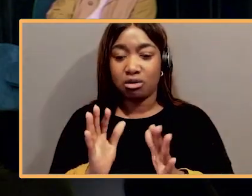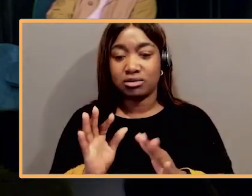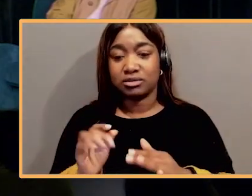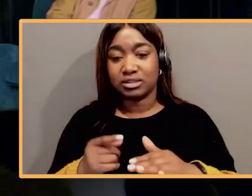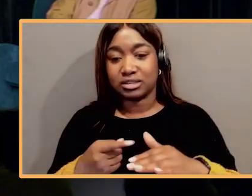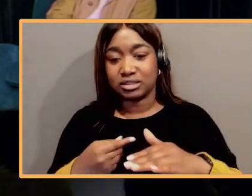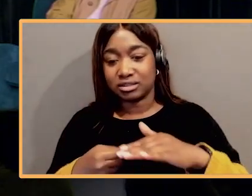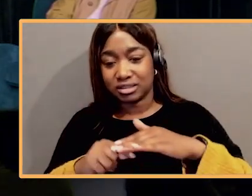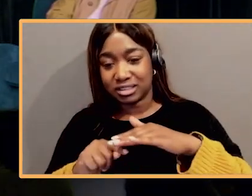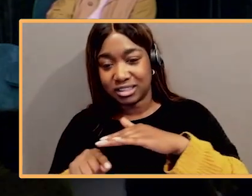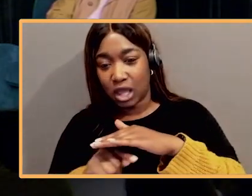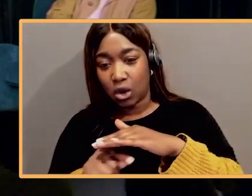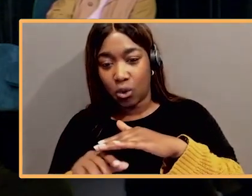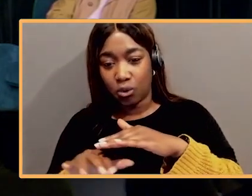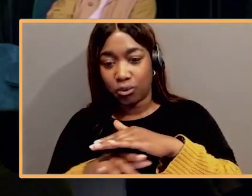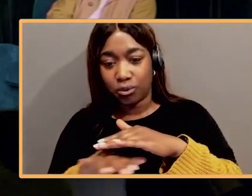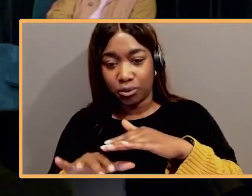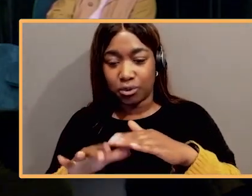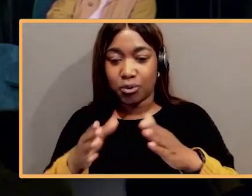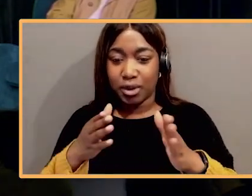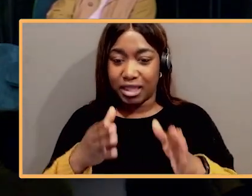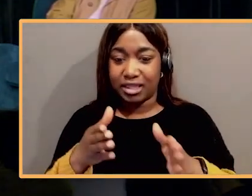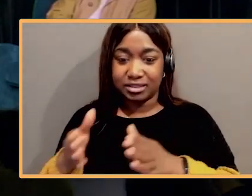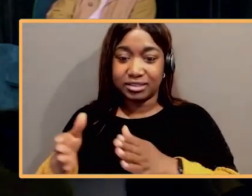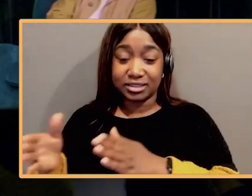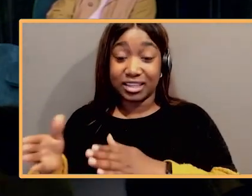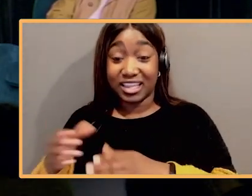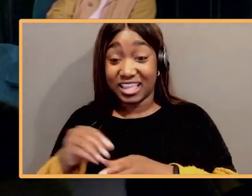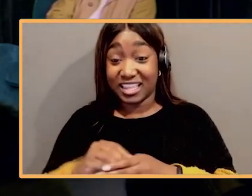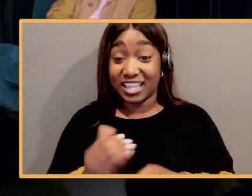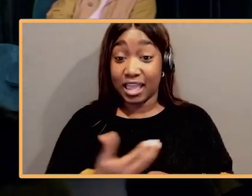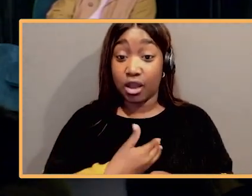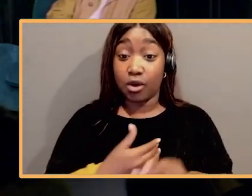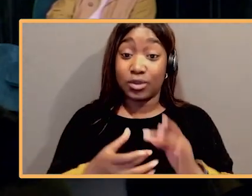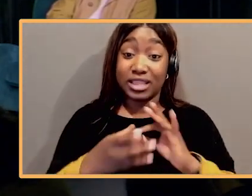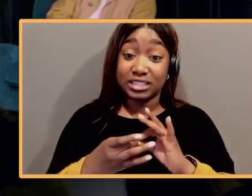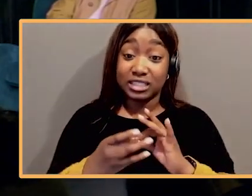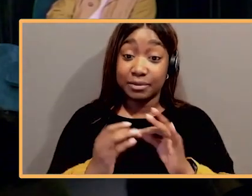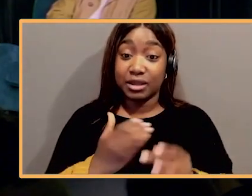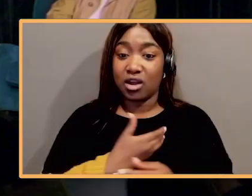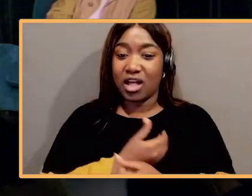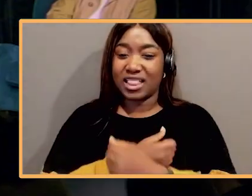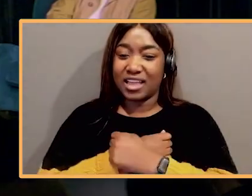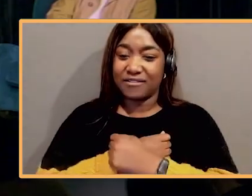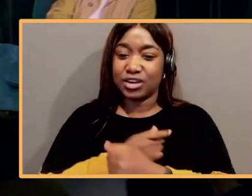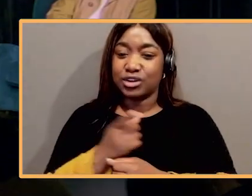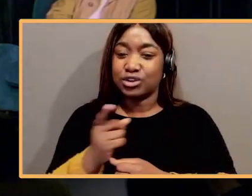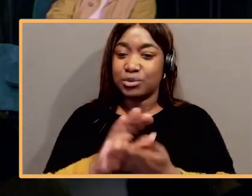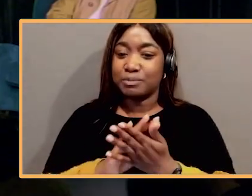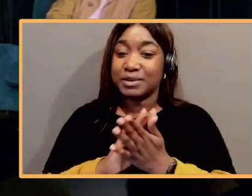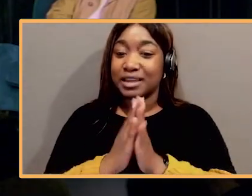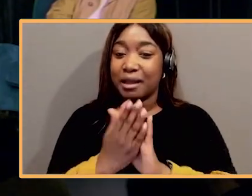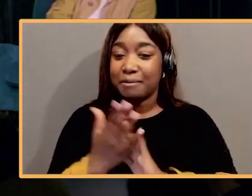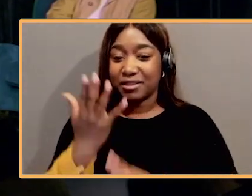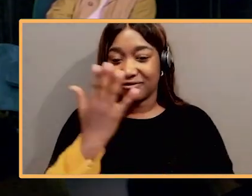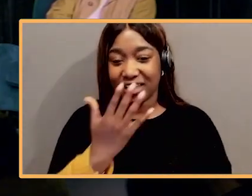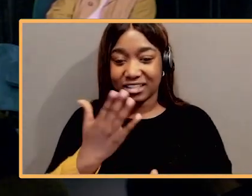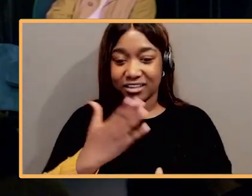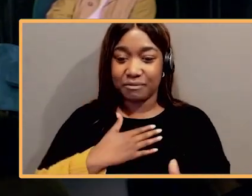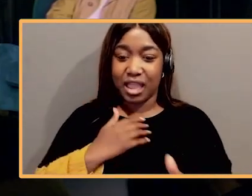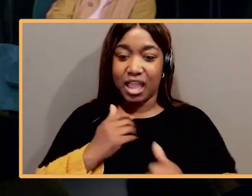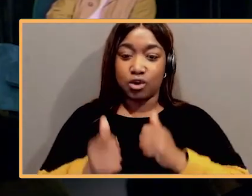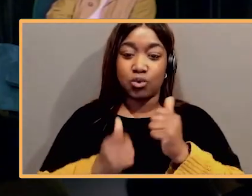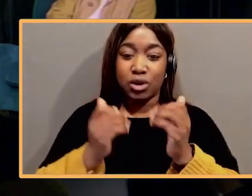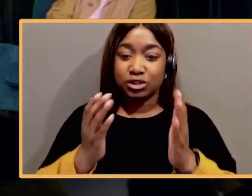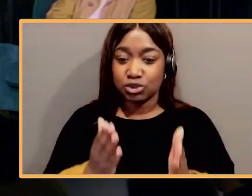And in our relationship, in our loving, you've become the face of my aggressor. Like any